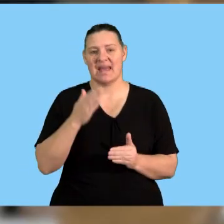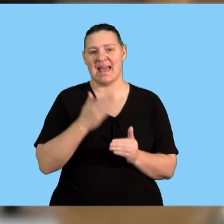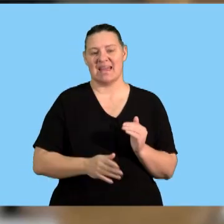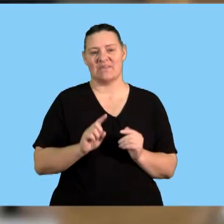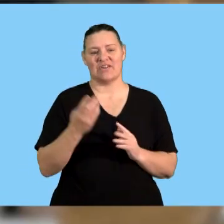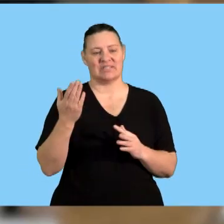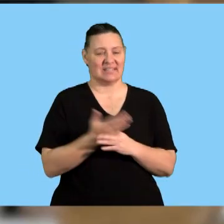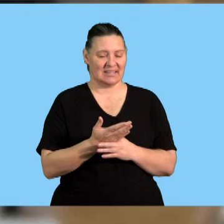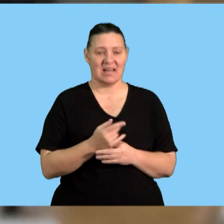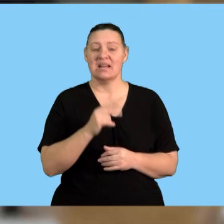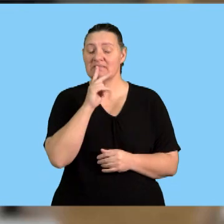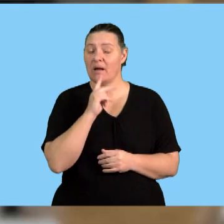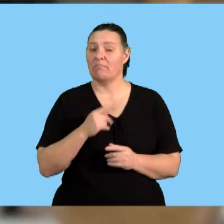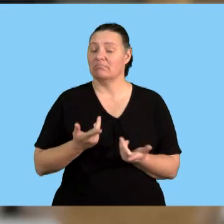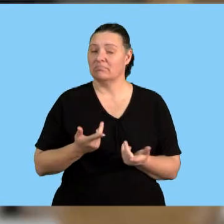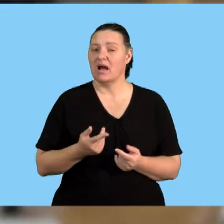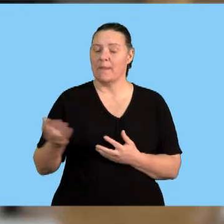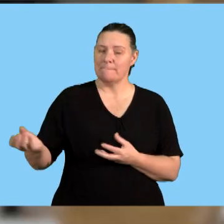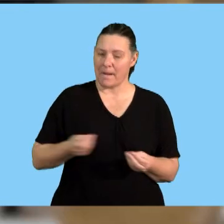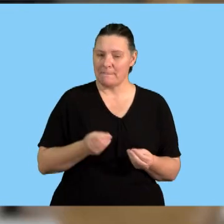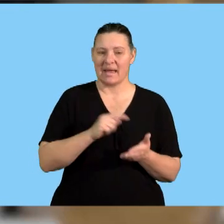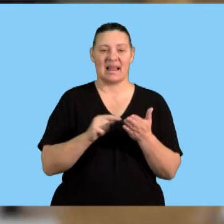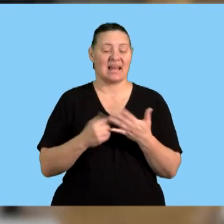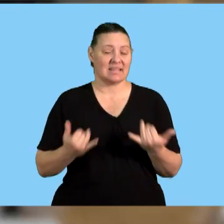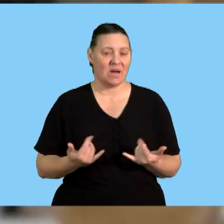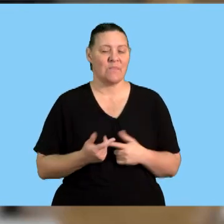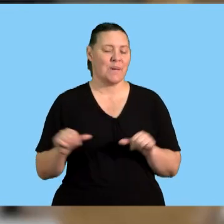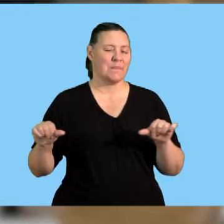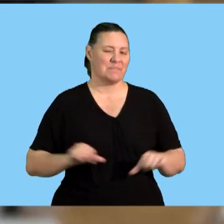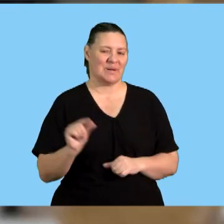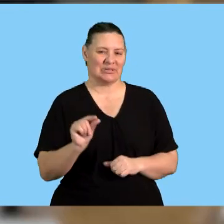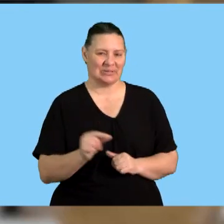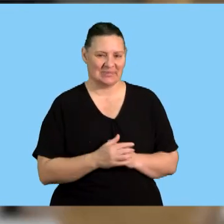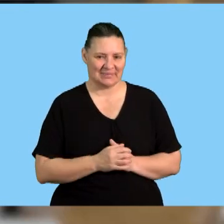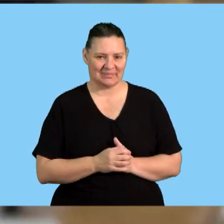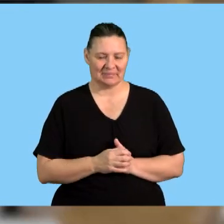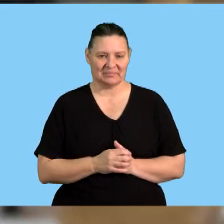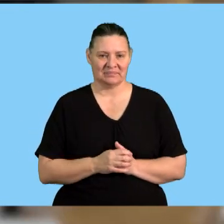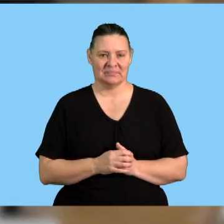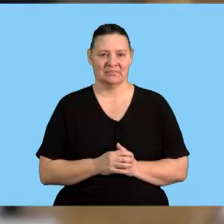first segment. Quickly go and get your calculators. We will be back just now.